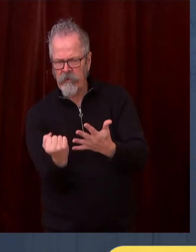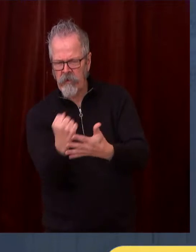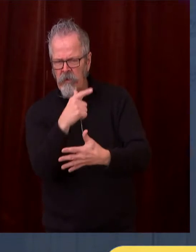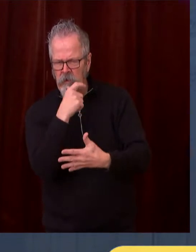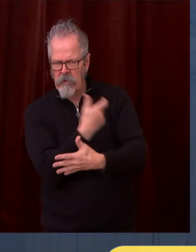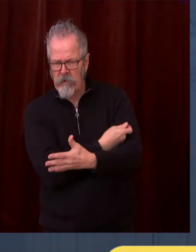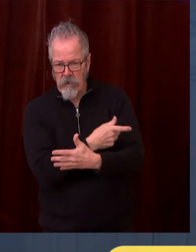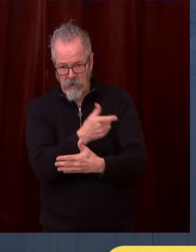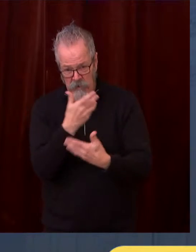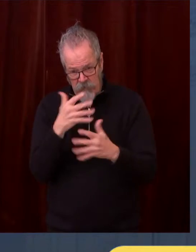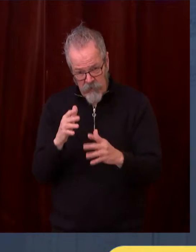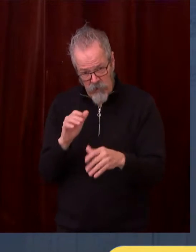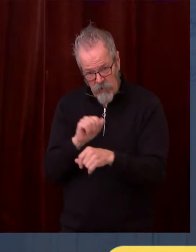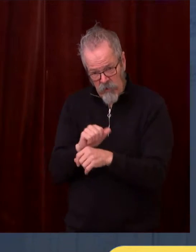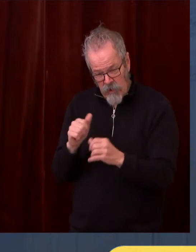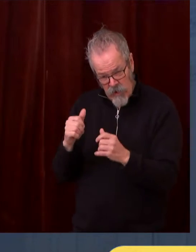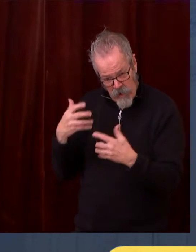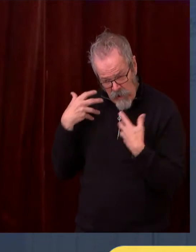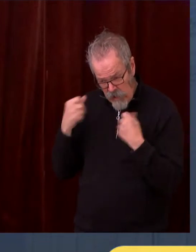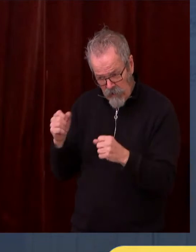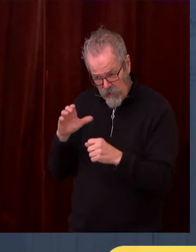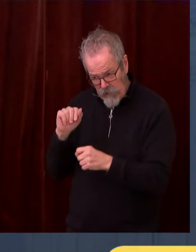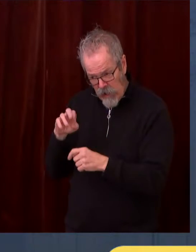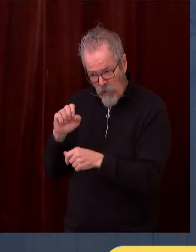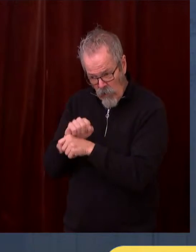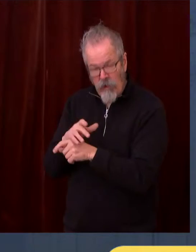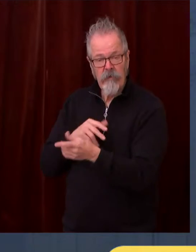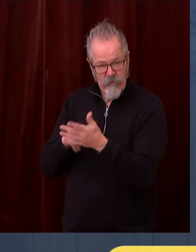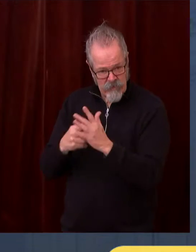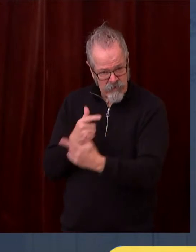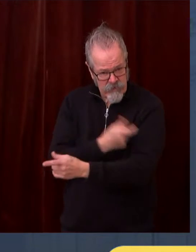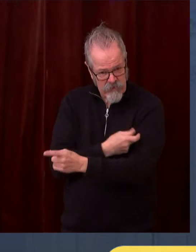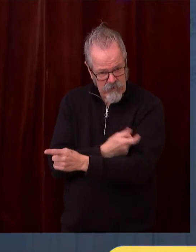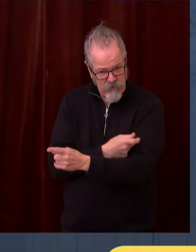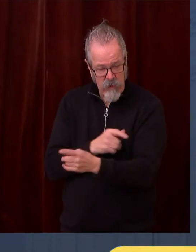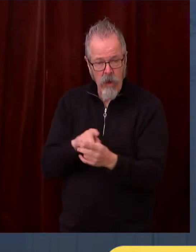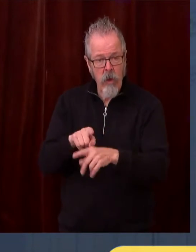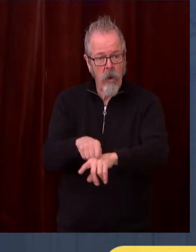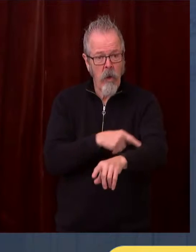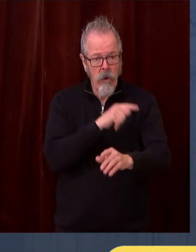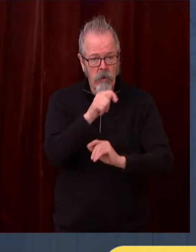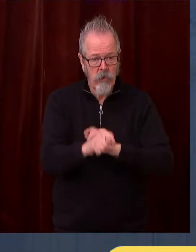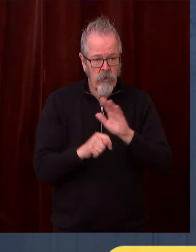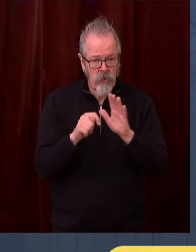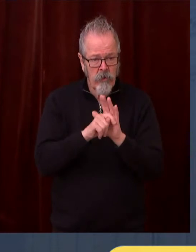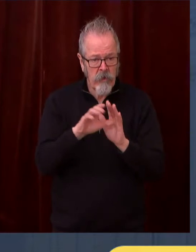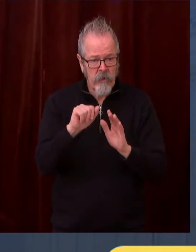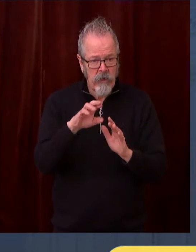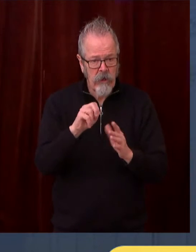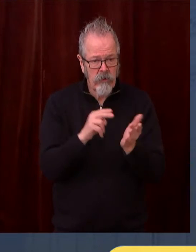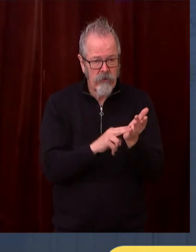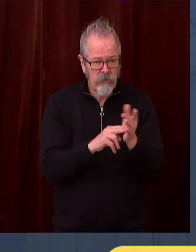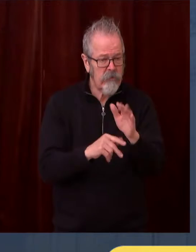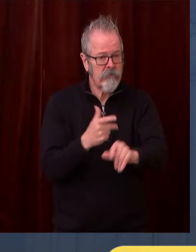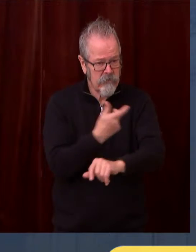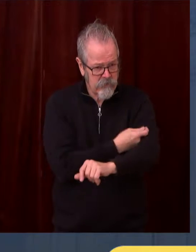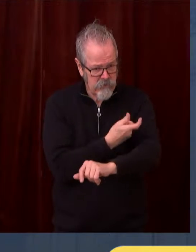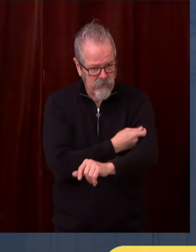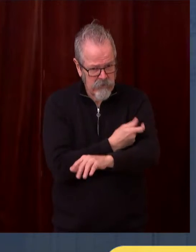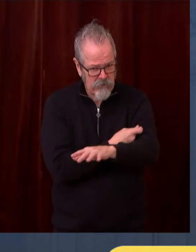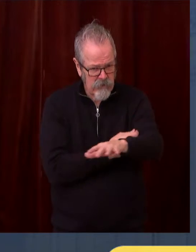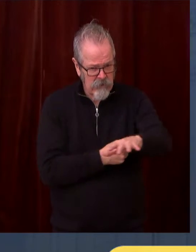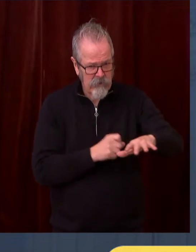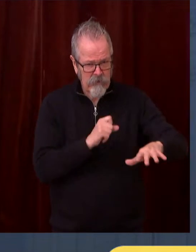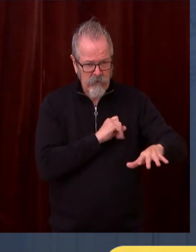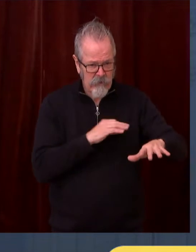set up a system where a person might be able to determine when he or she might be eligible for the vaccine?